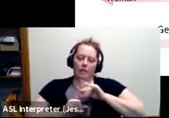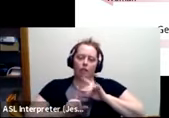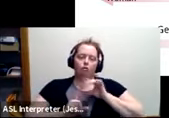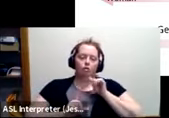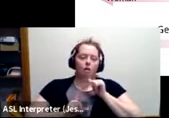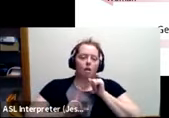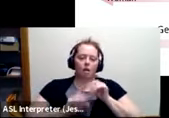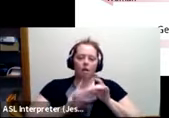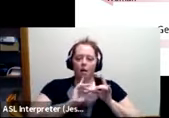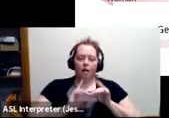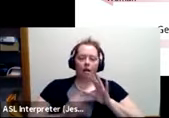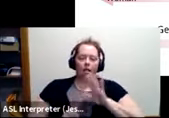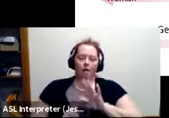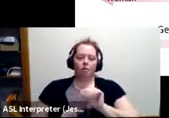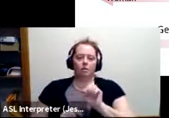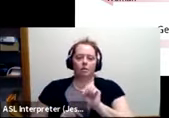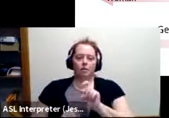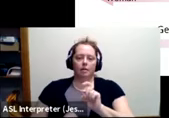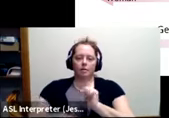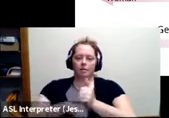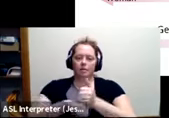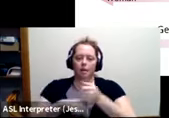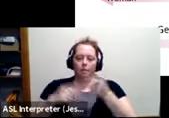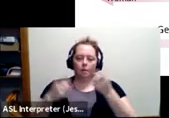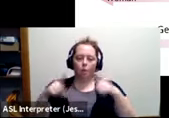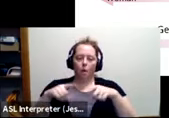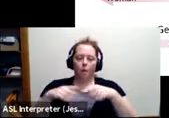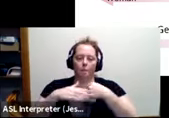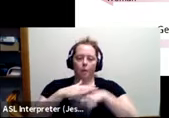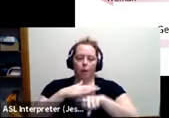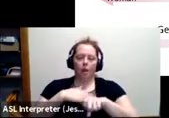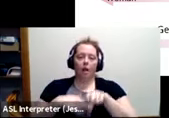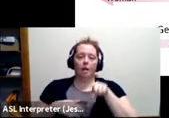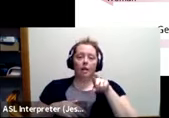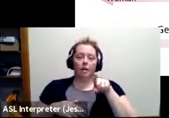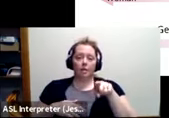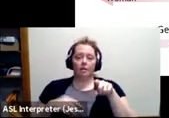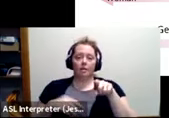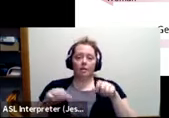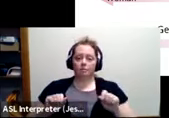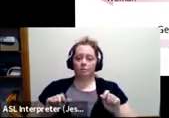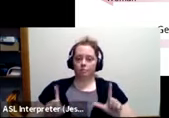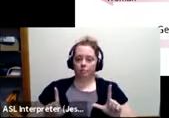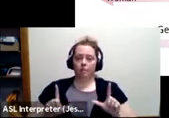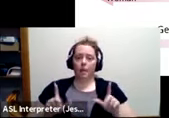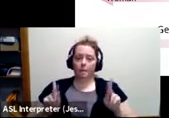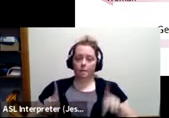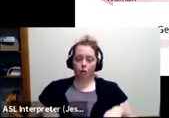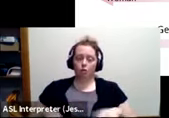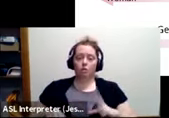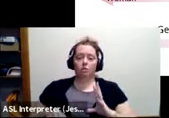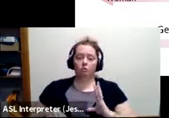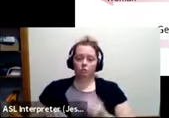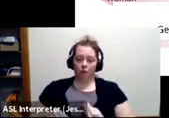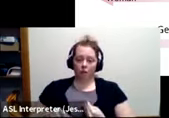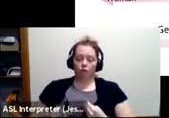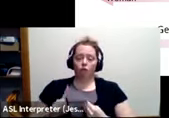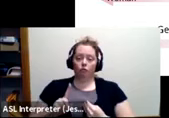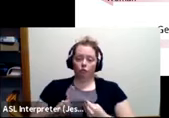birth. As you can see in the diagram, this person identifies as transgender and male.